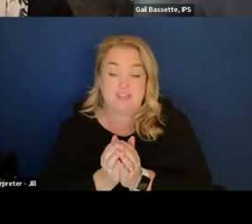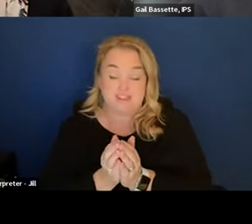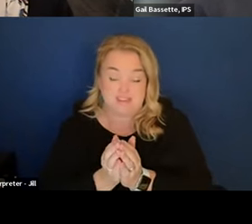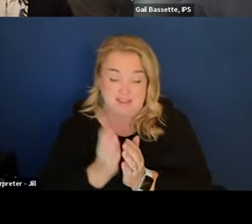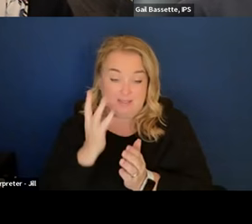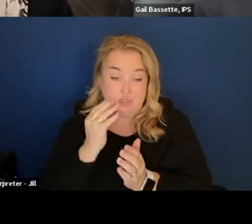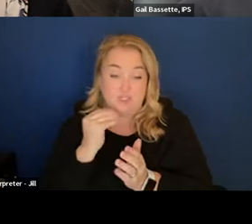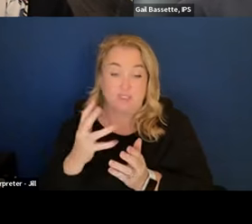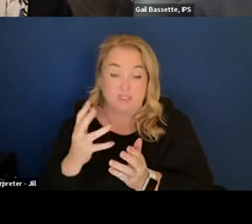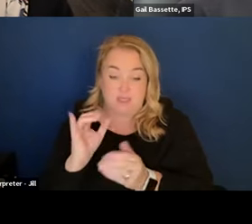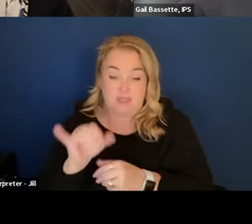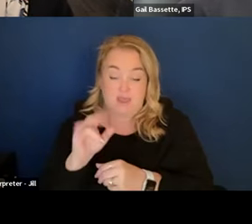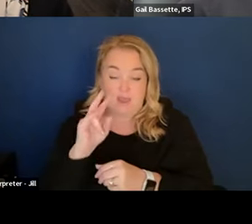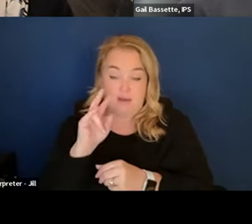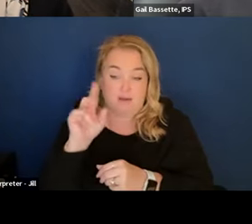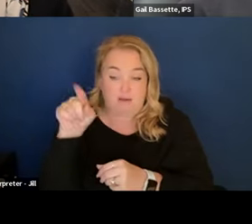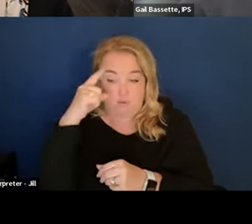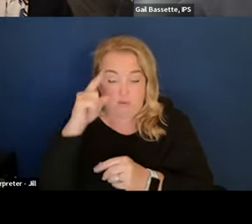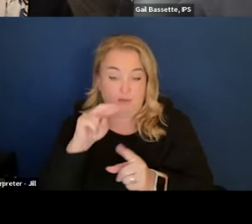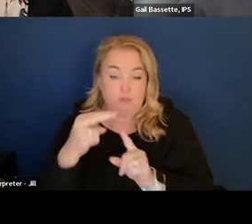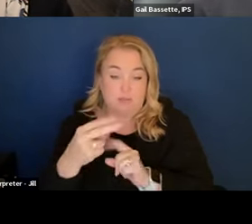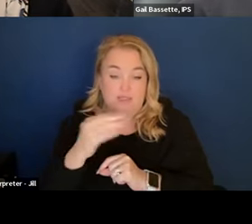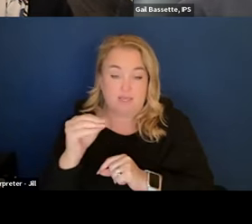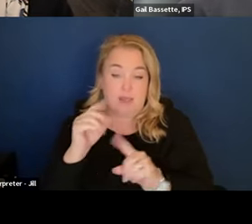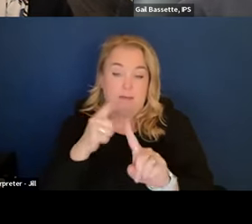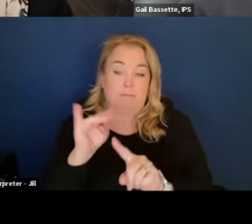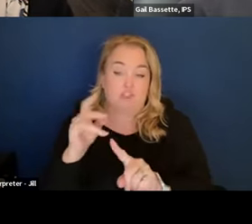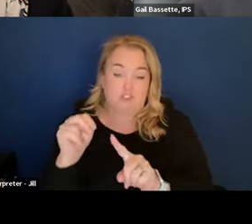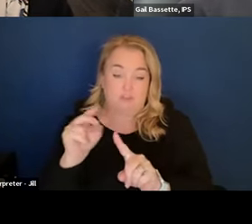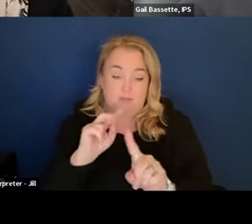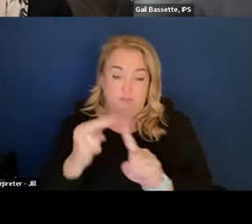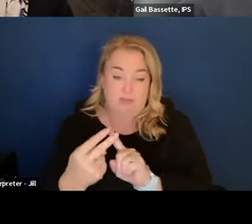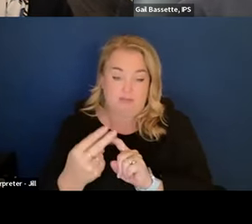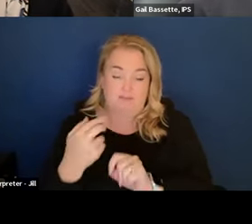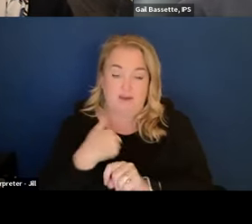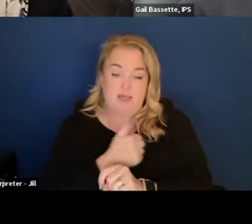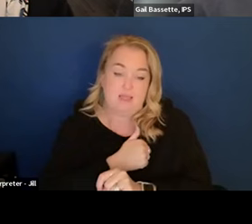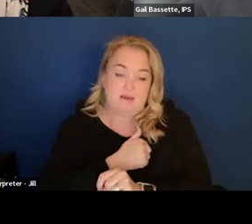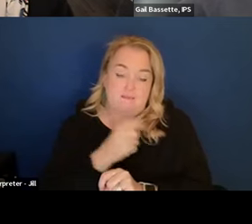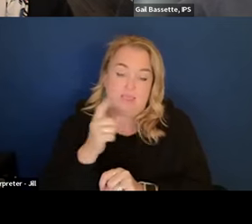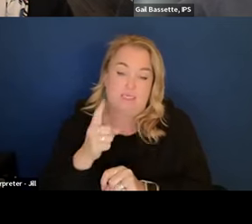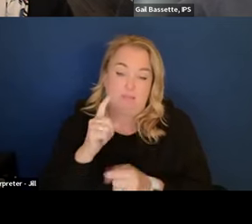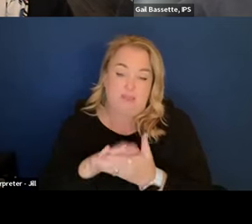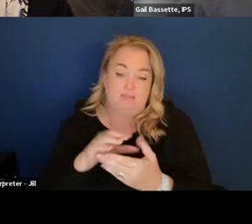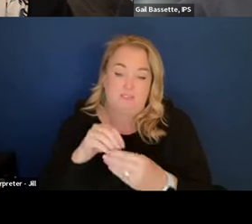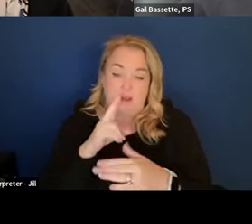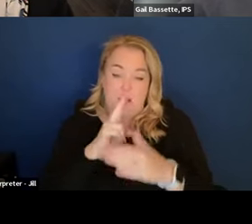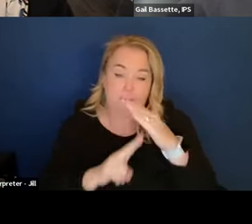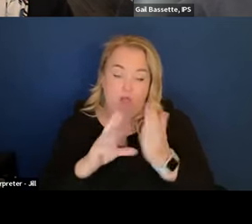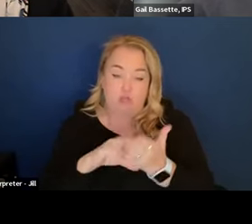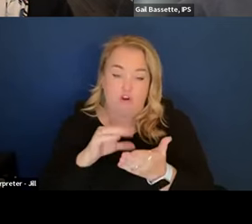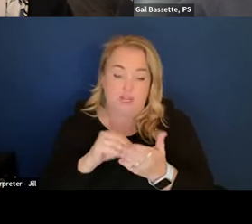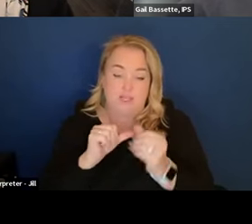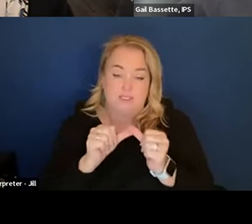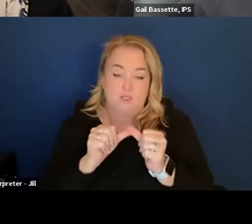government's perspective and mission perspective. And I love this, that he believes in humble learning and